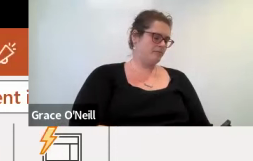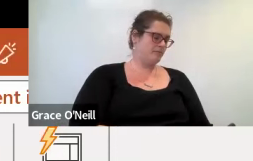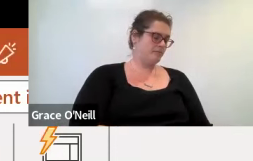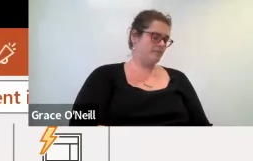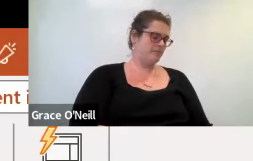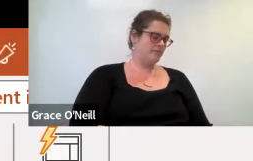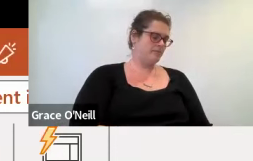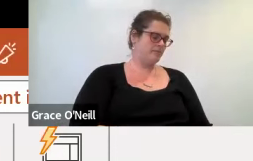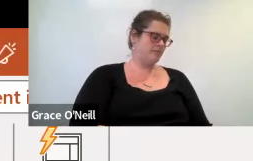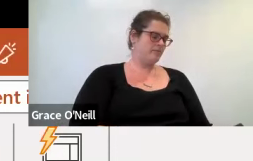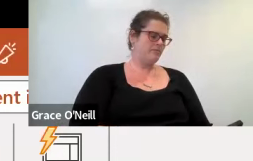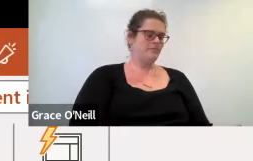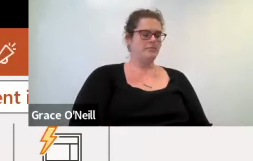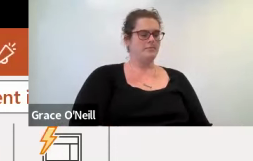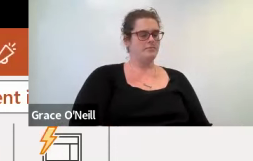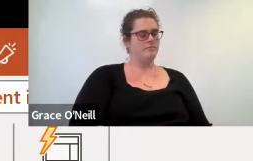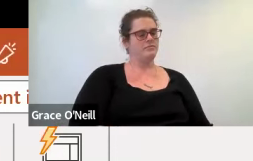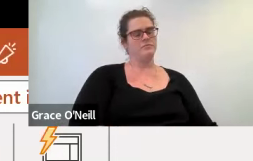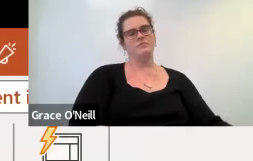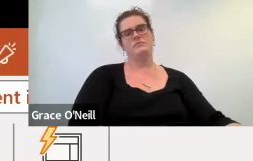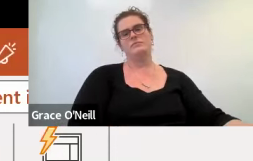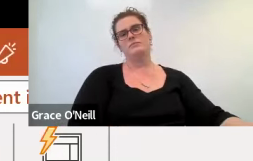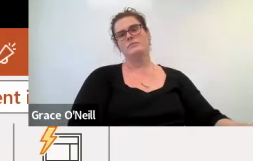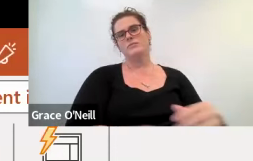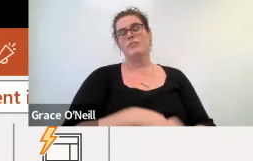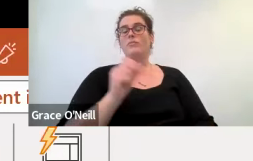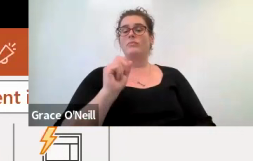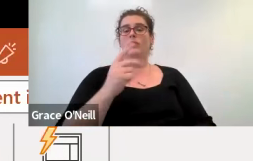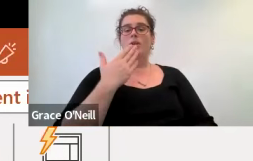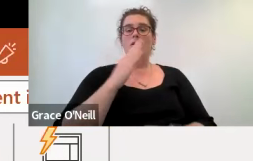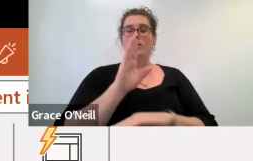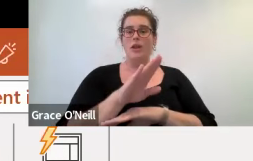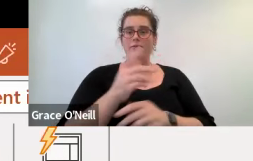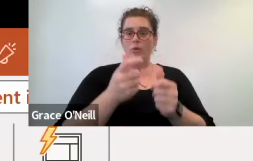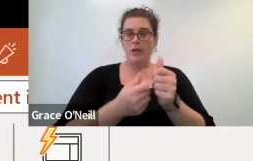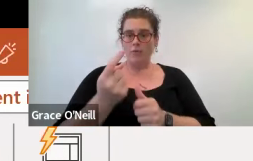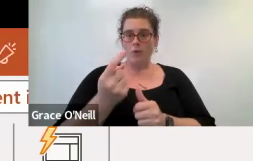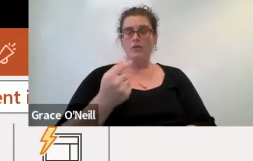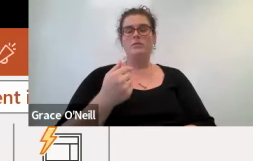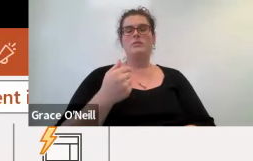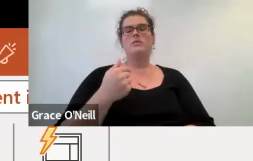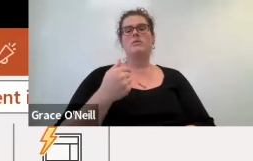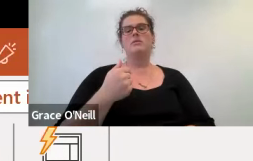Okay, good afternoon, everyone. I am going to